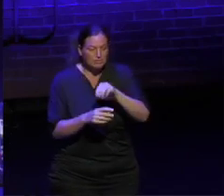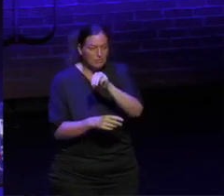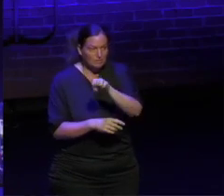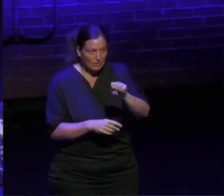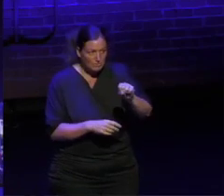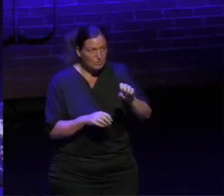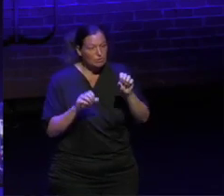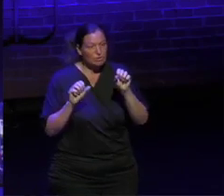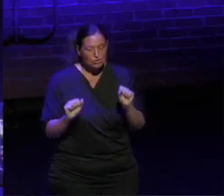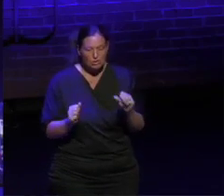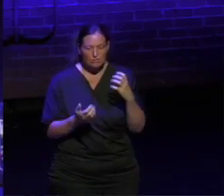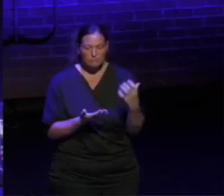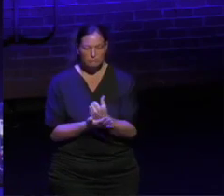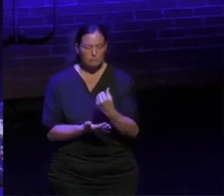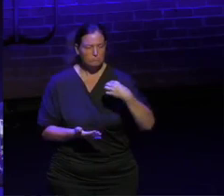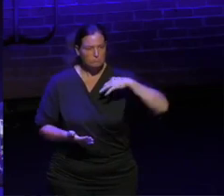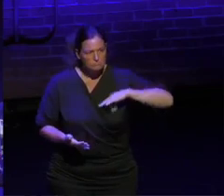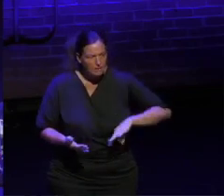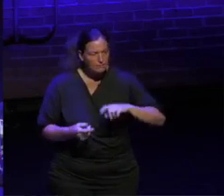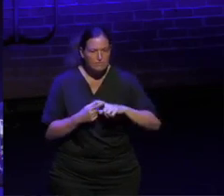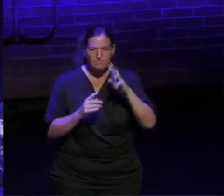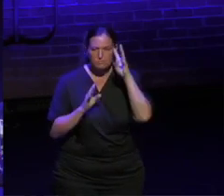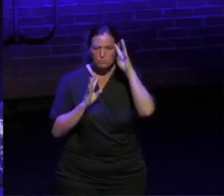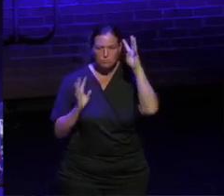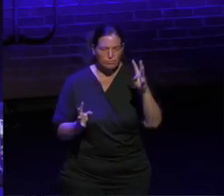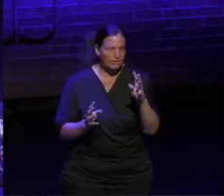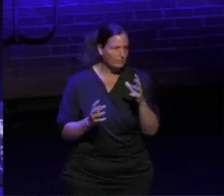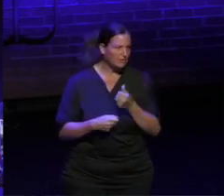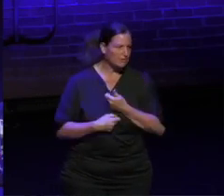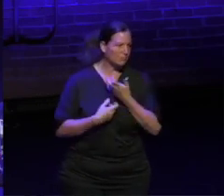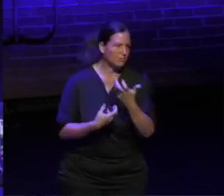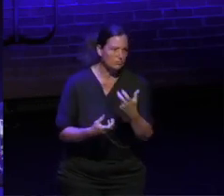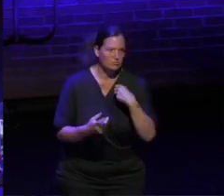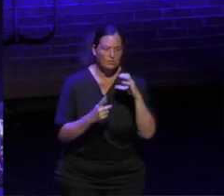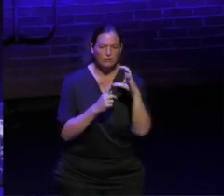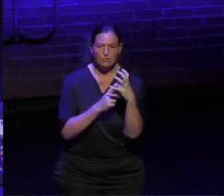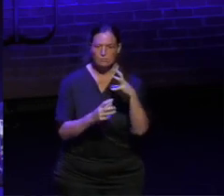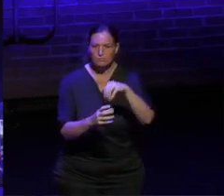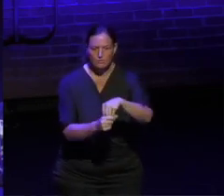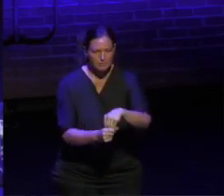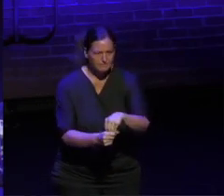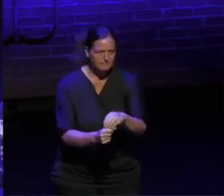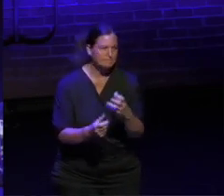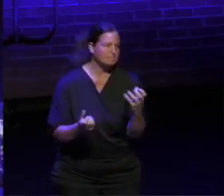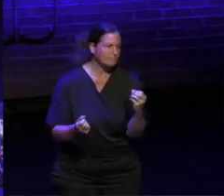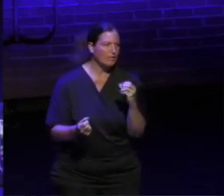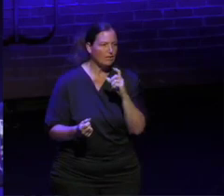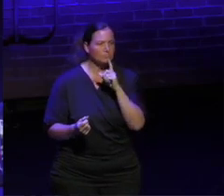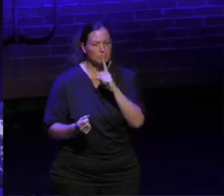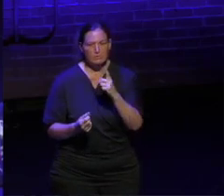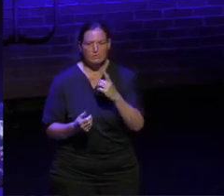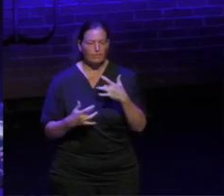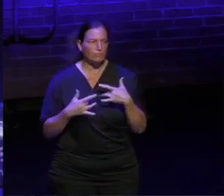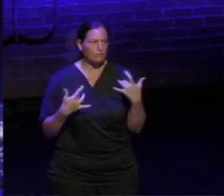Massachusetts could reap the benefits that come with creative expression and cultural participation. And so I'm really glad to have you